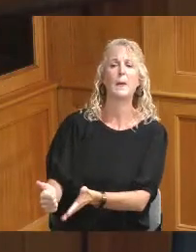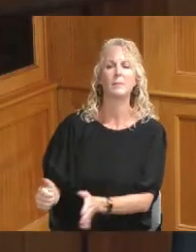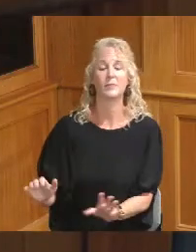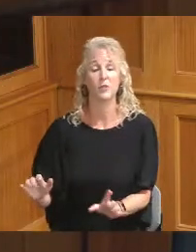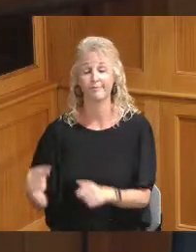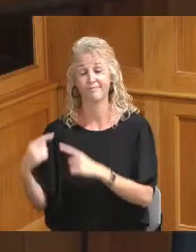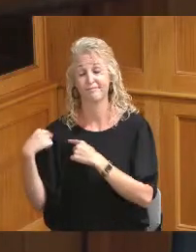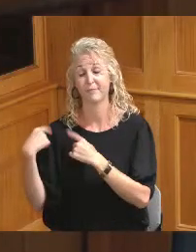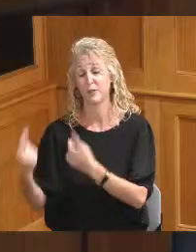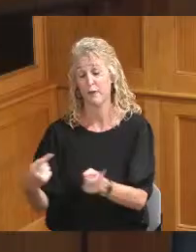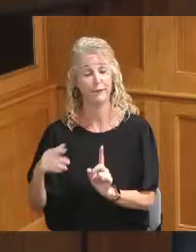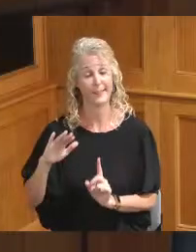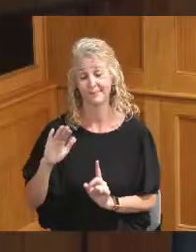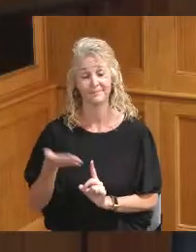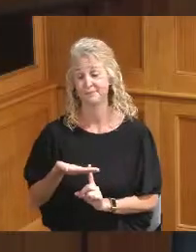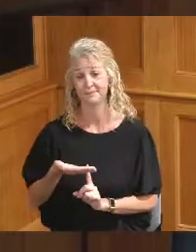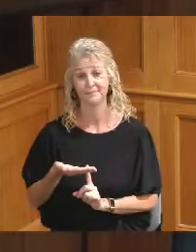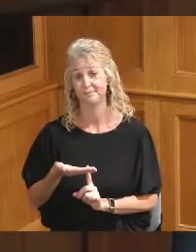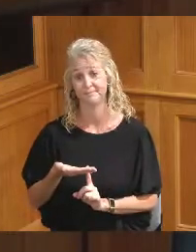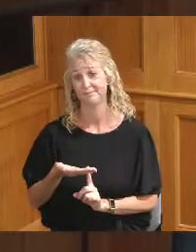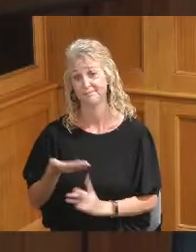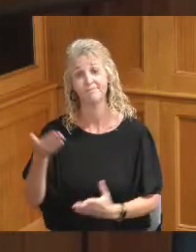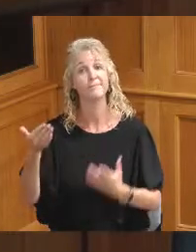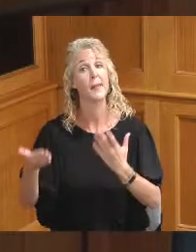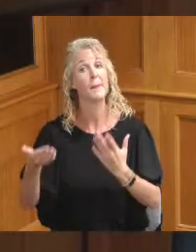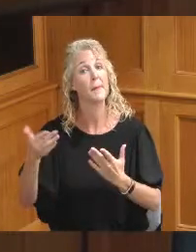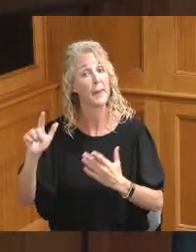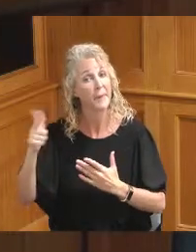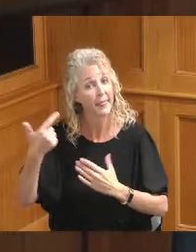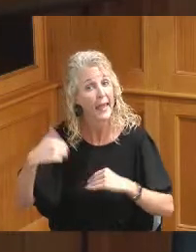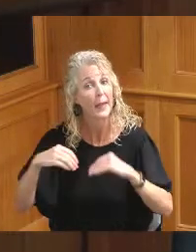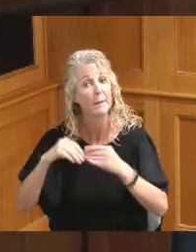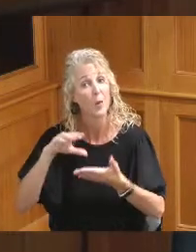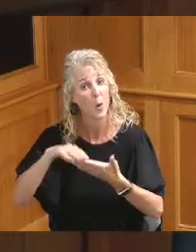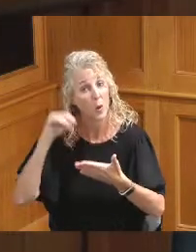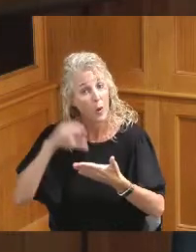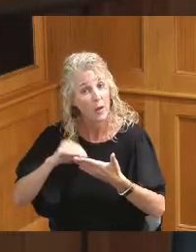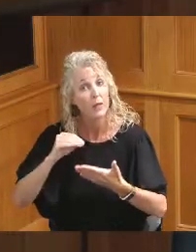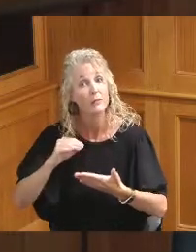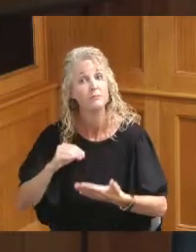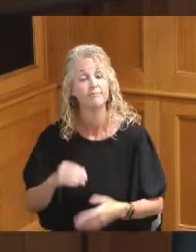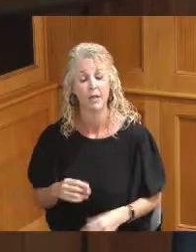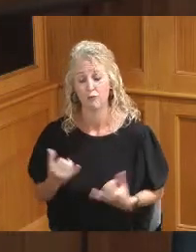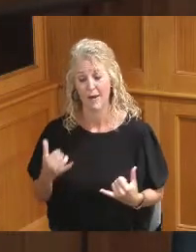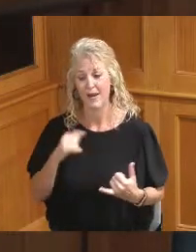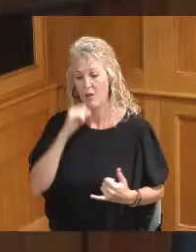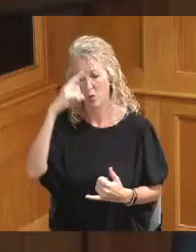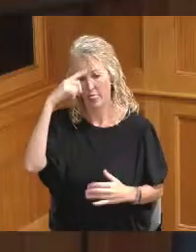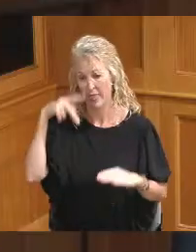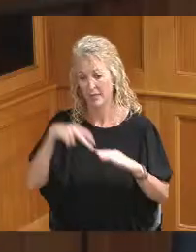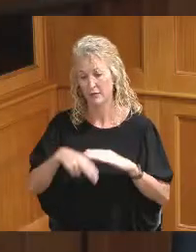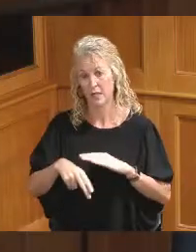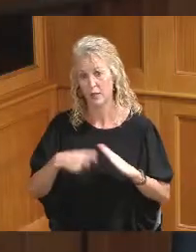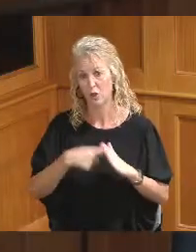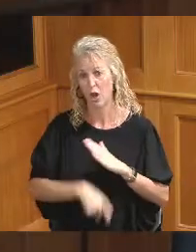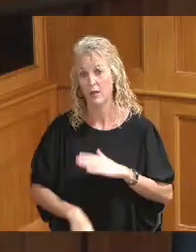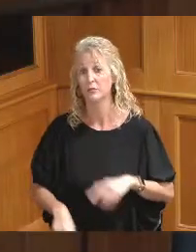not convinced yet, maybe I'll get convinced later, that this will actually cut the cost. Also, on